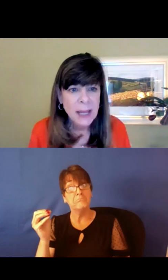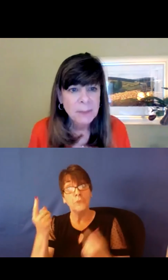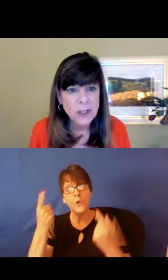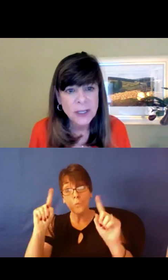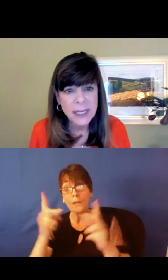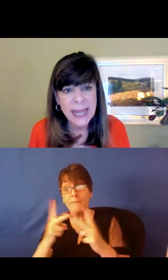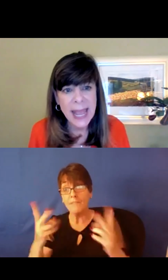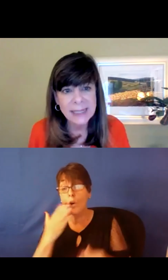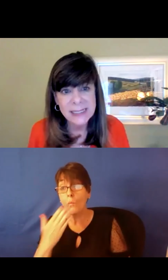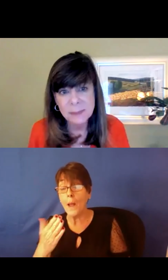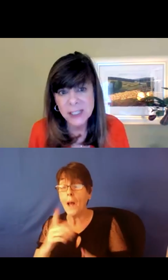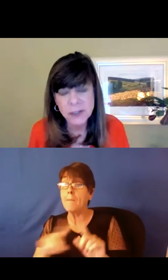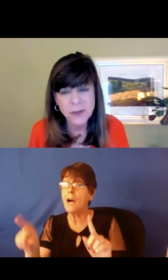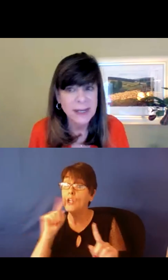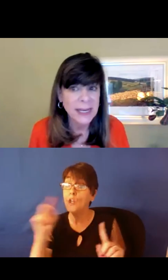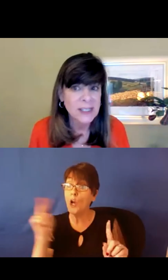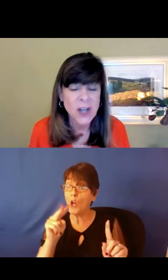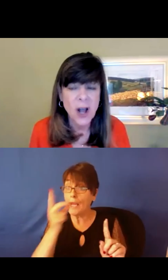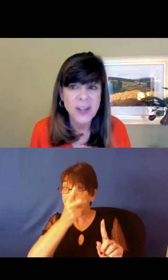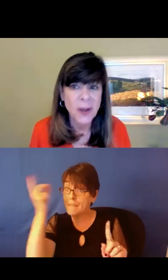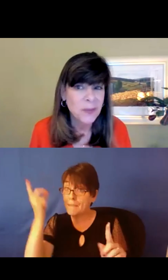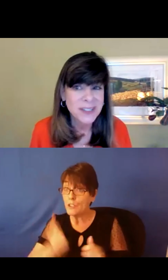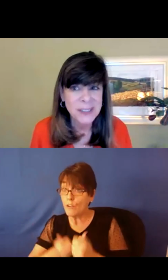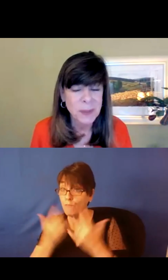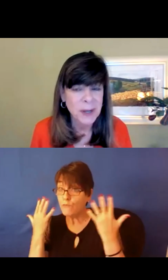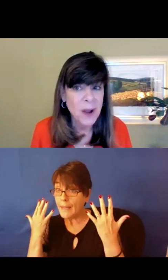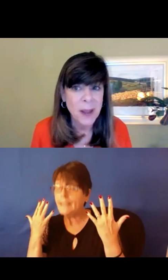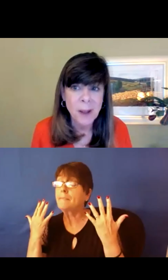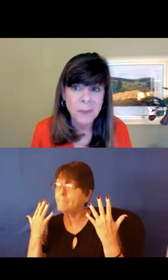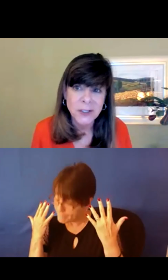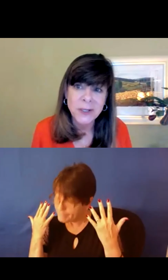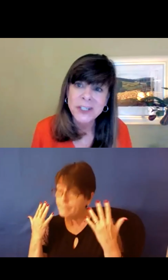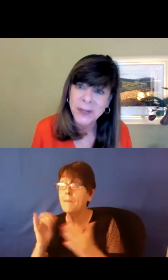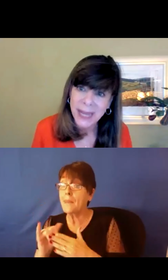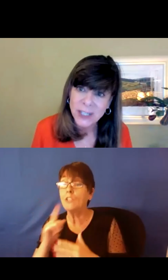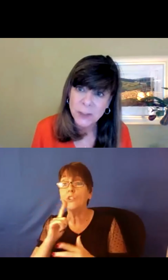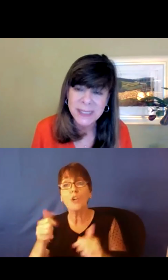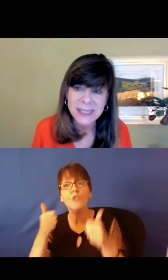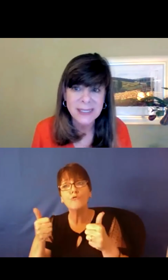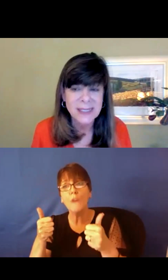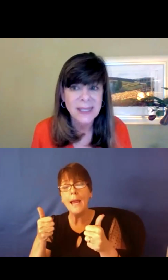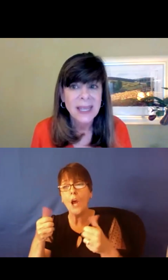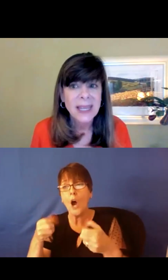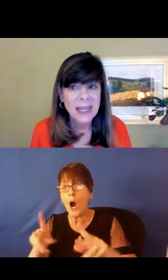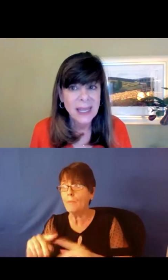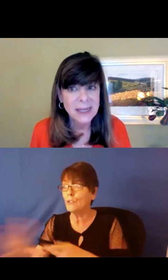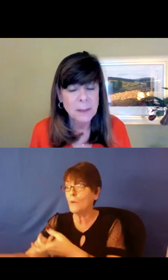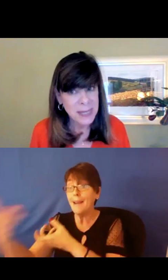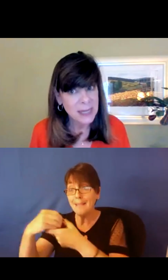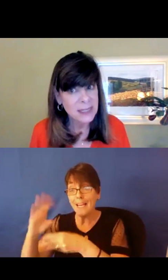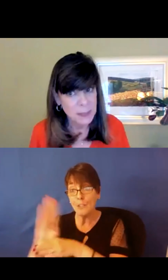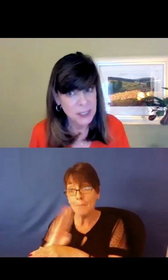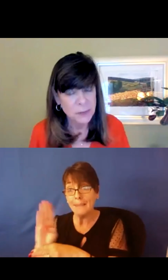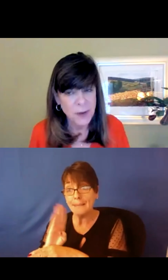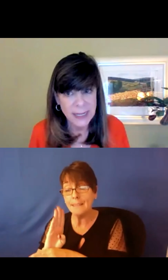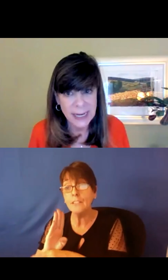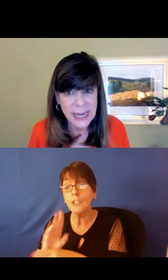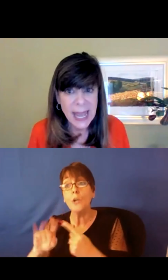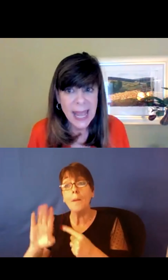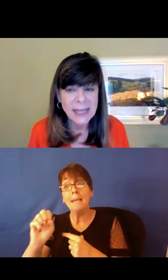well. But looking at dementia friendly, this has been a prime opportunity to engage businesses in being